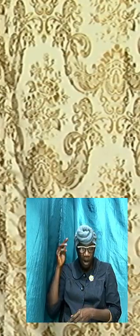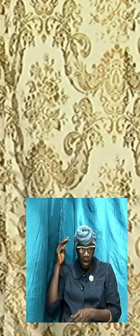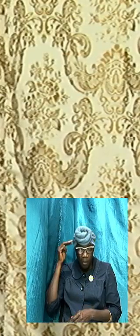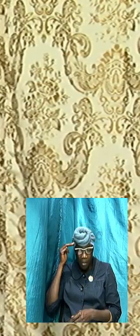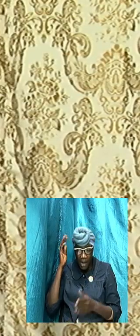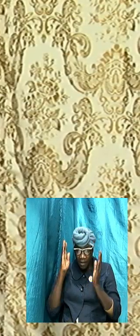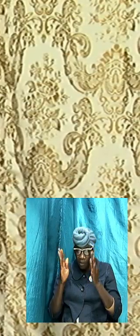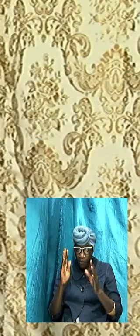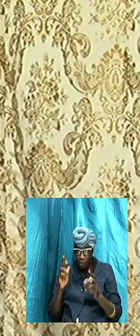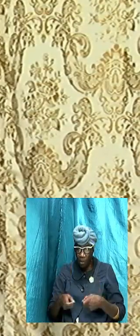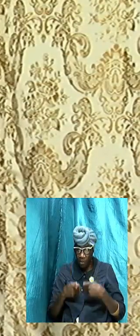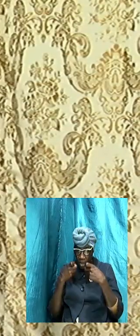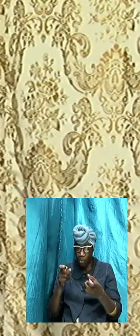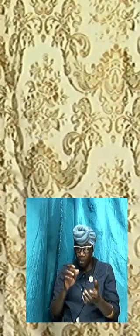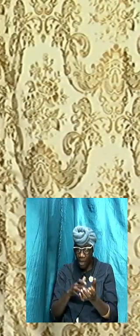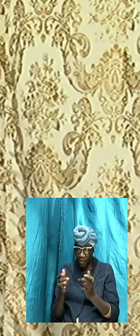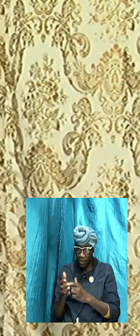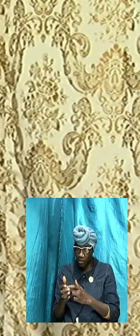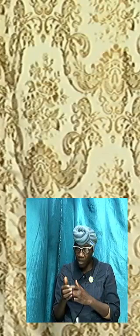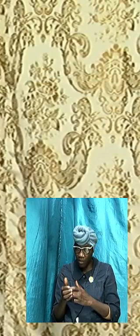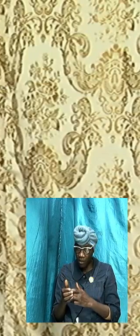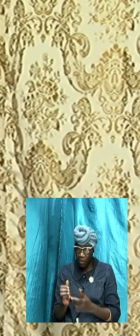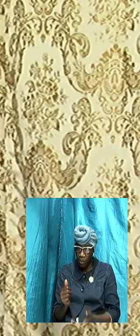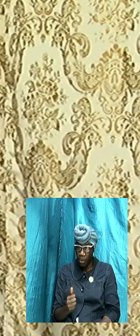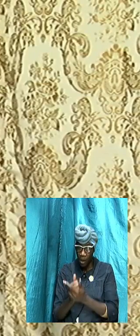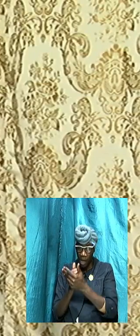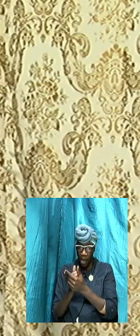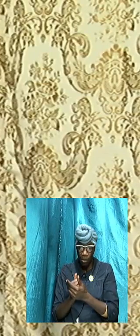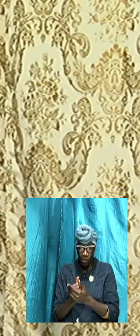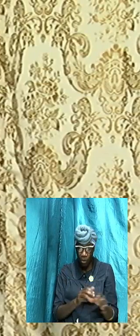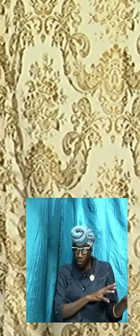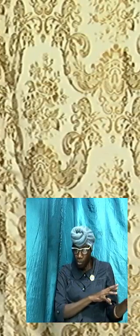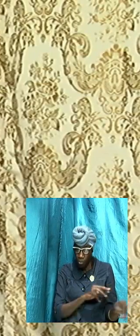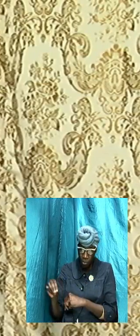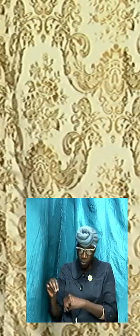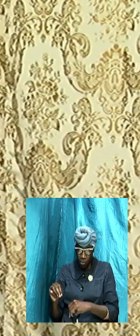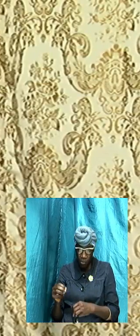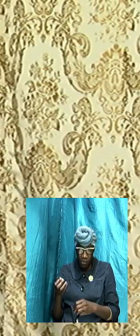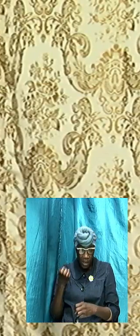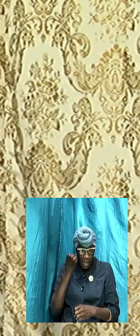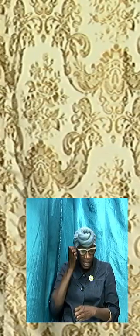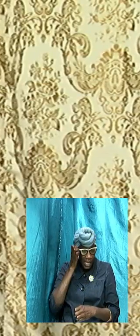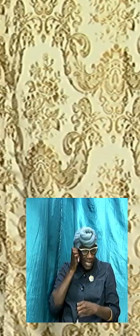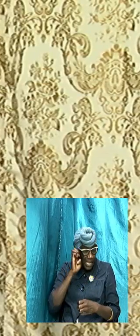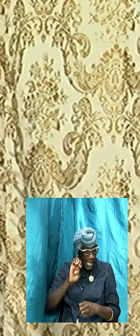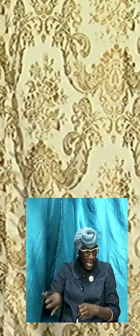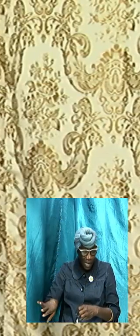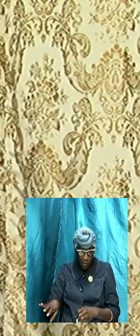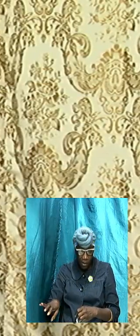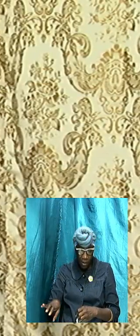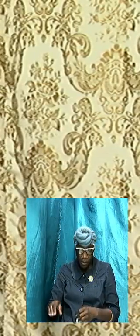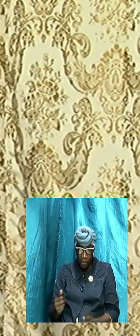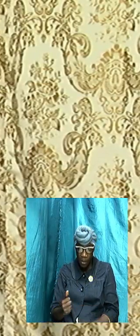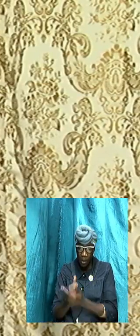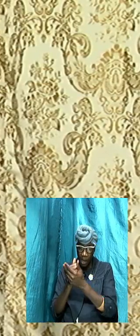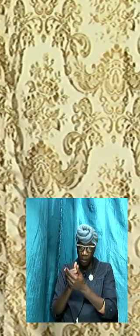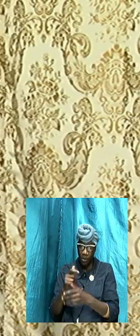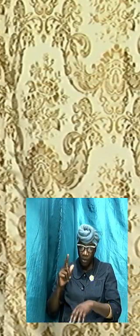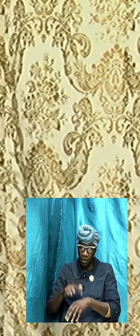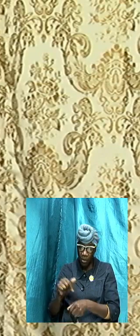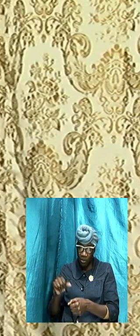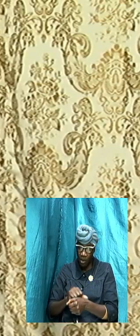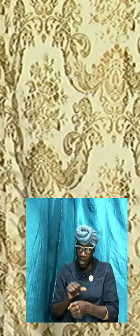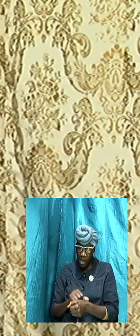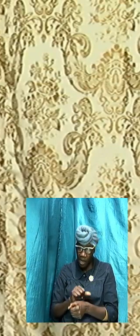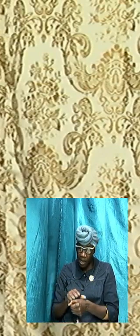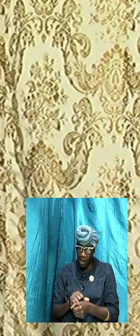our Lord. And help us, Lord Jesus, to shun the very appearance of evil. Hey, Lord Jesus, hallelujah. I pray, now God, you'll touch every scene.